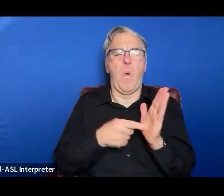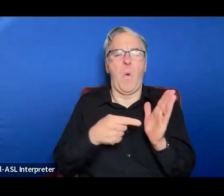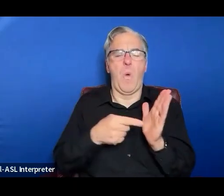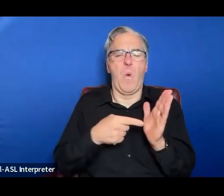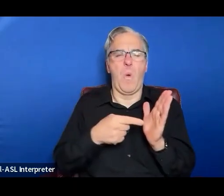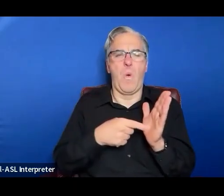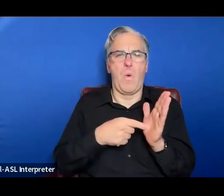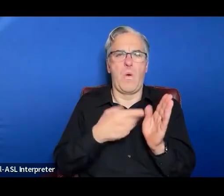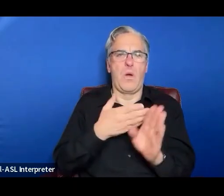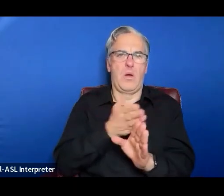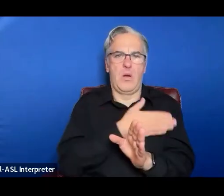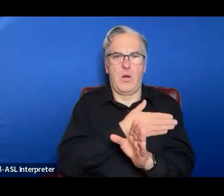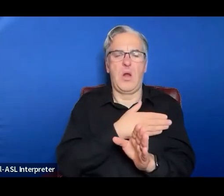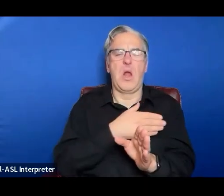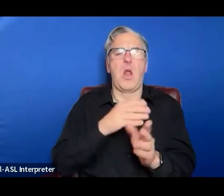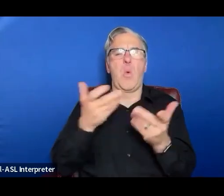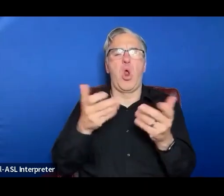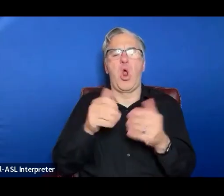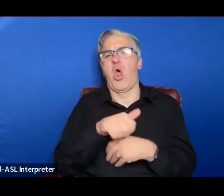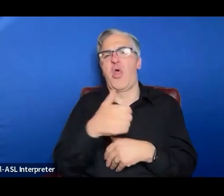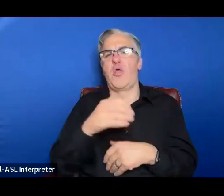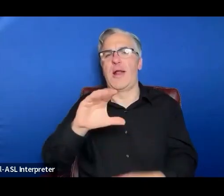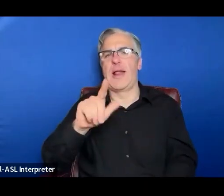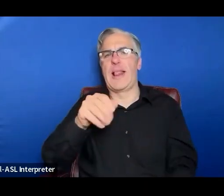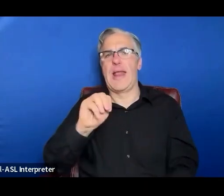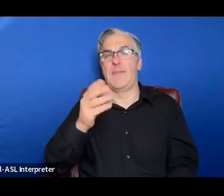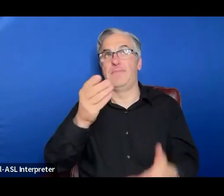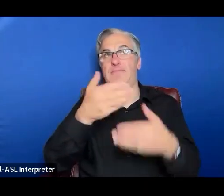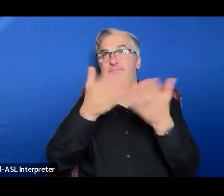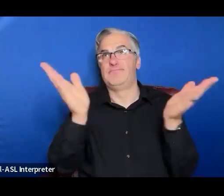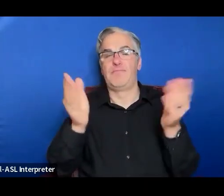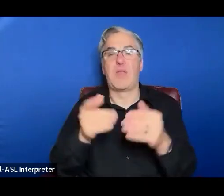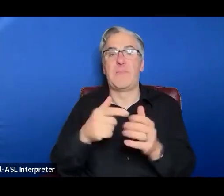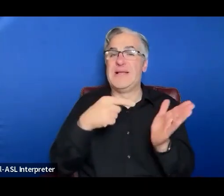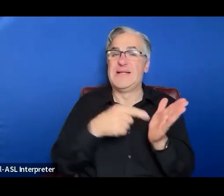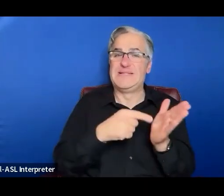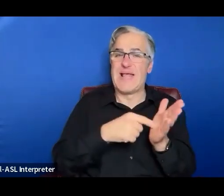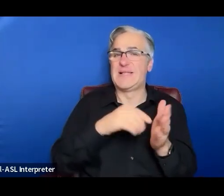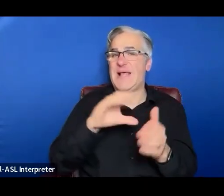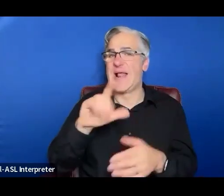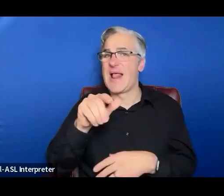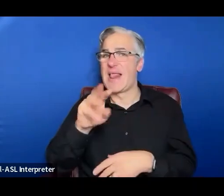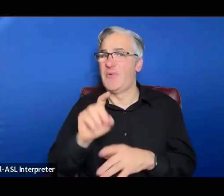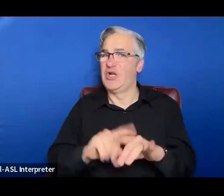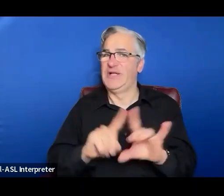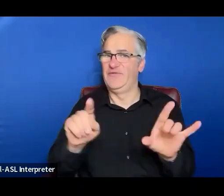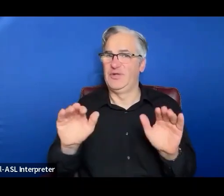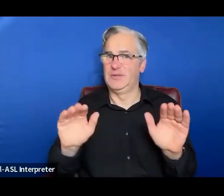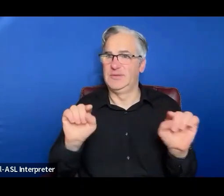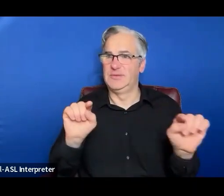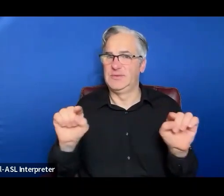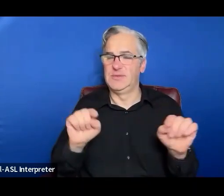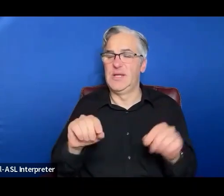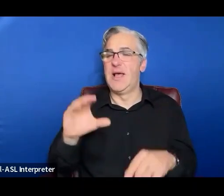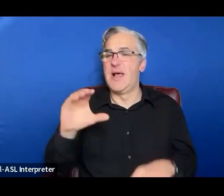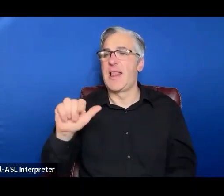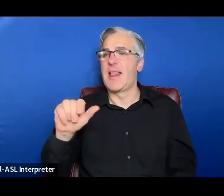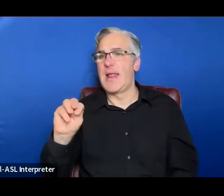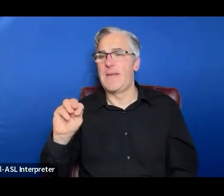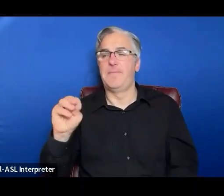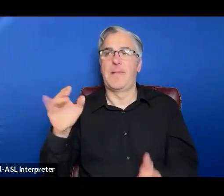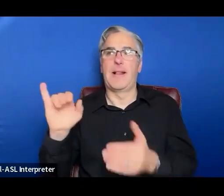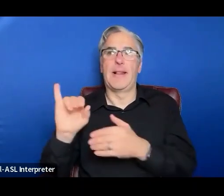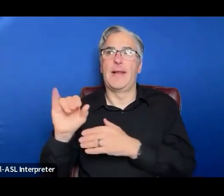for debts and what other claims might there be out there. Because debts and claims are different things. Claims could